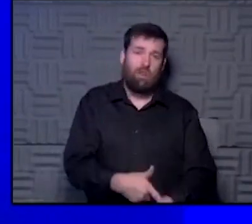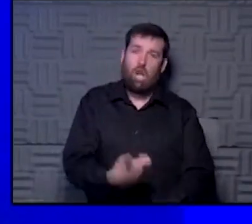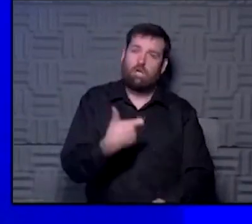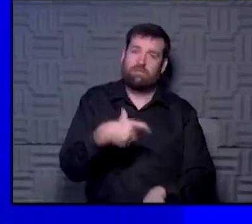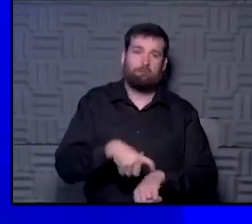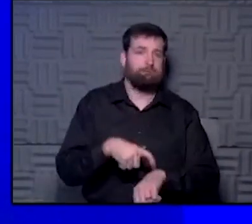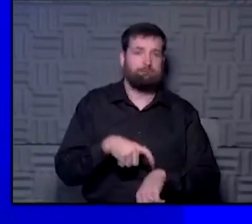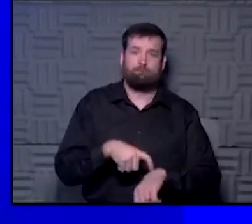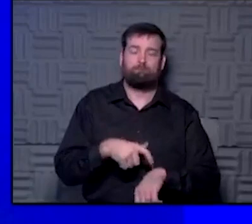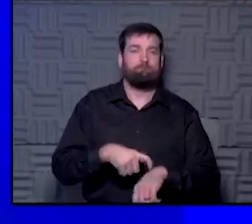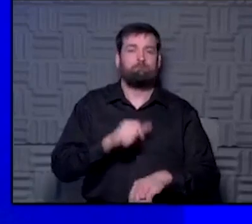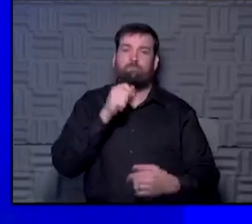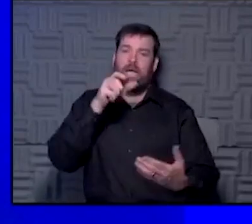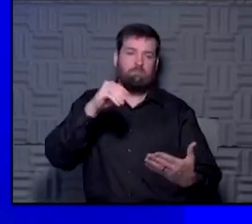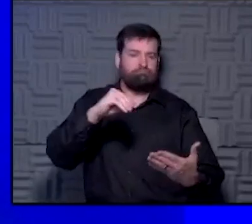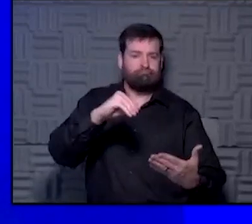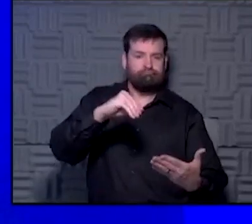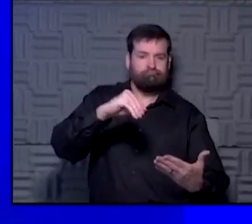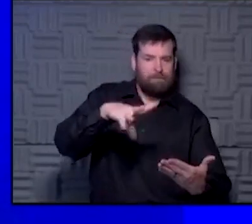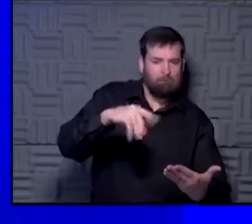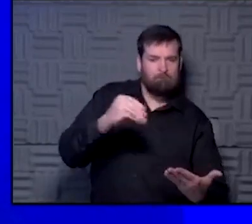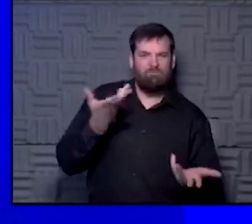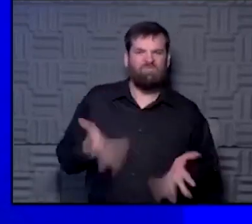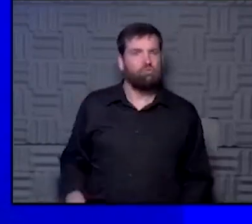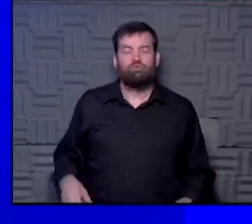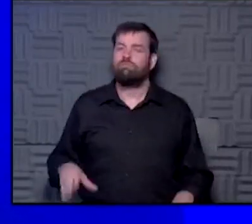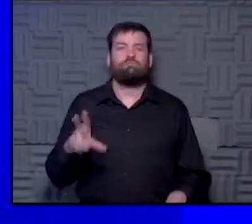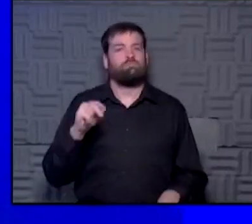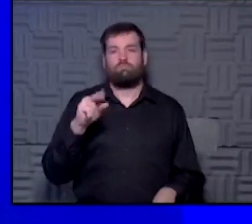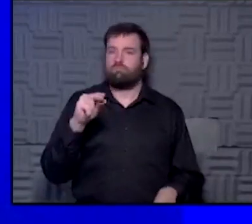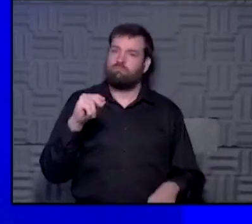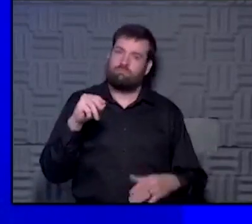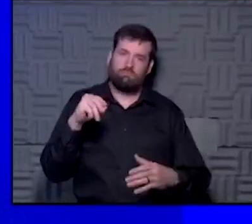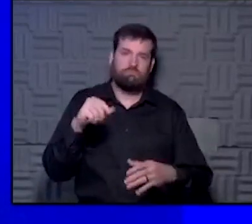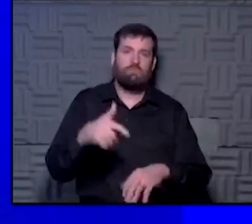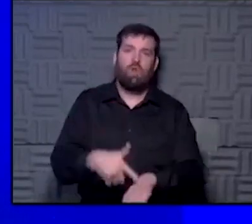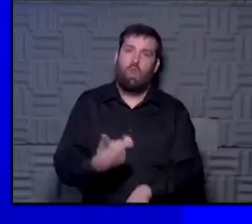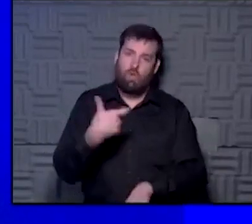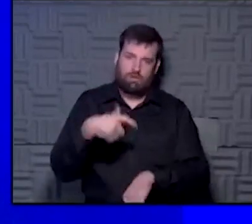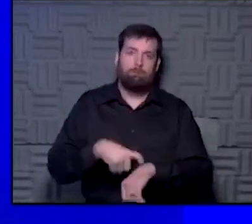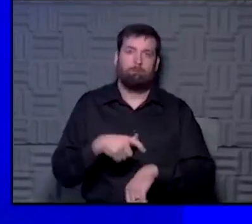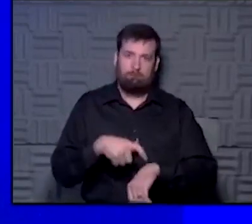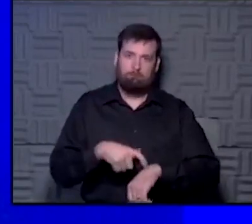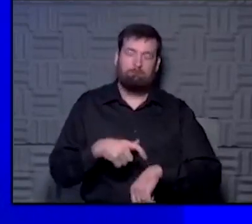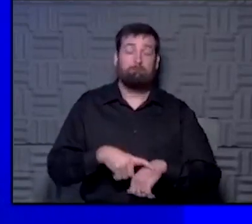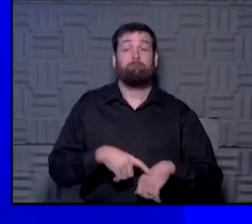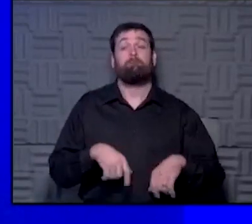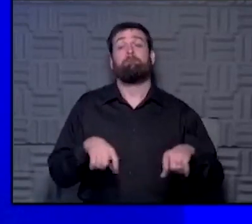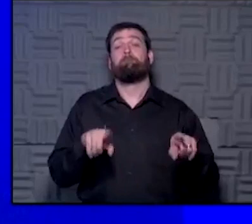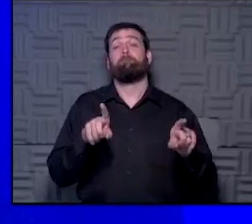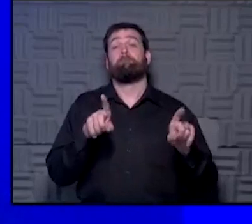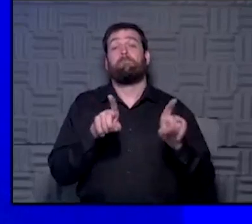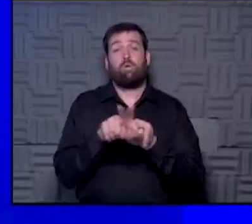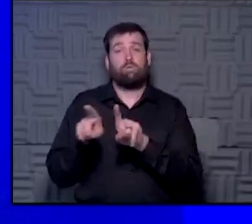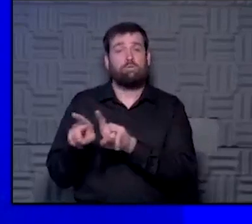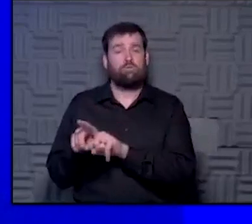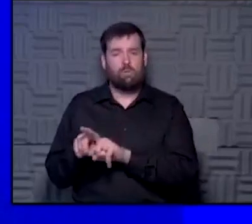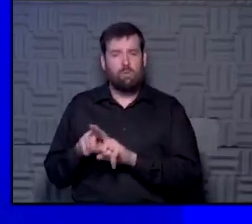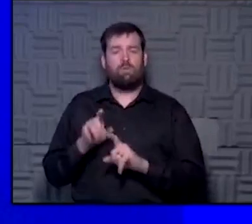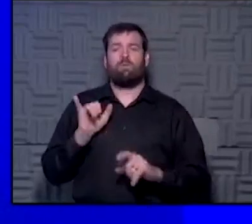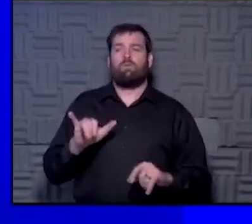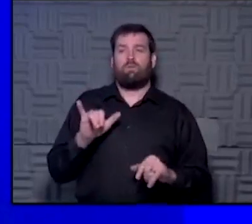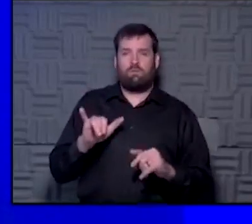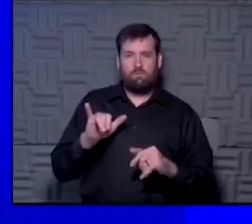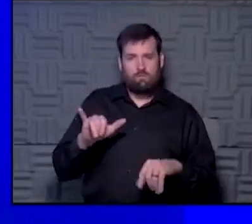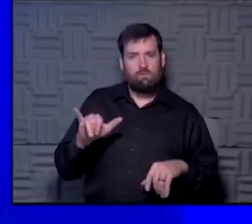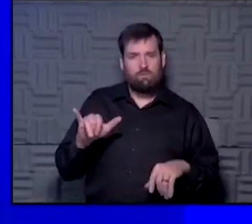just a single flash of the UV light. It's a longer time. And what we also have learned what we've come to learn